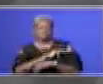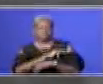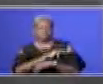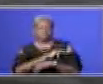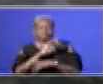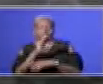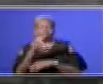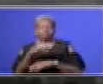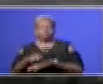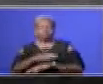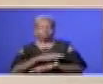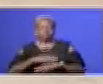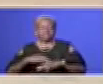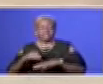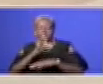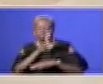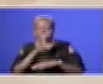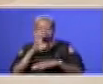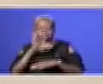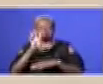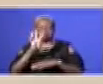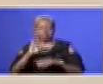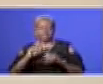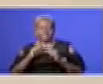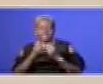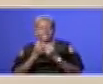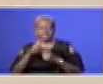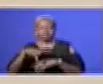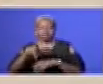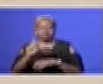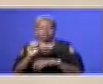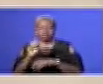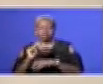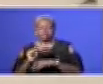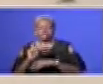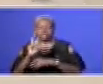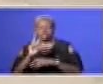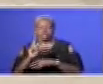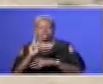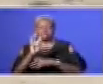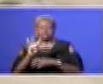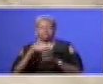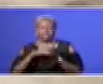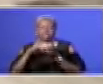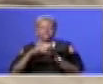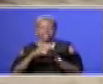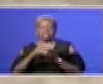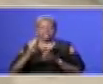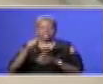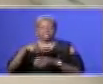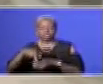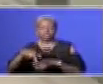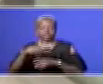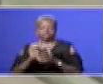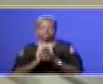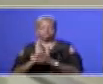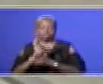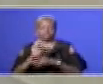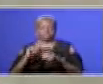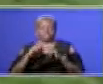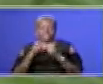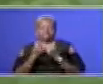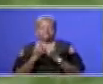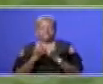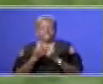is located on a 5-acre plot utilizing a 25,000 square foot area. The facility is managed by a staff of